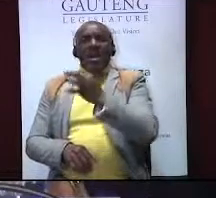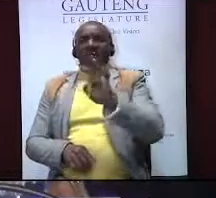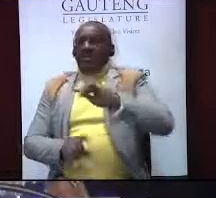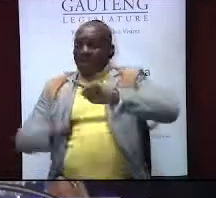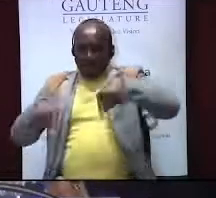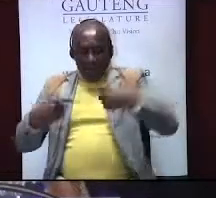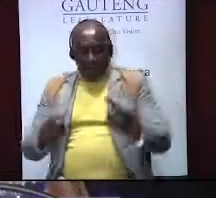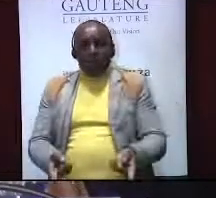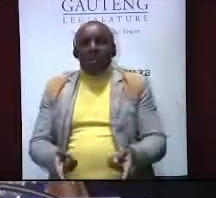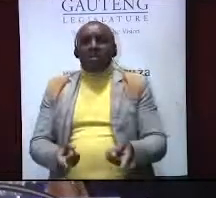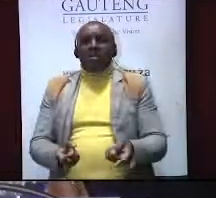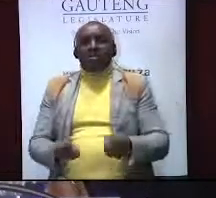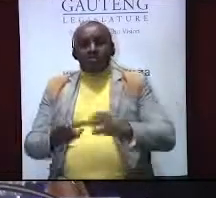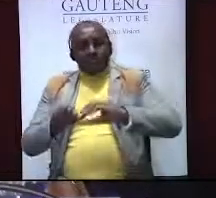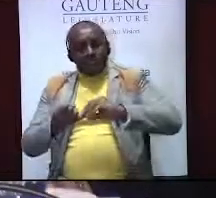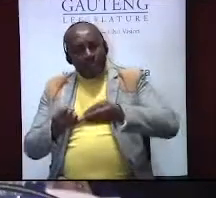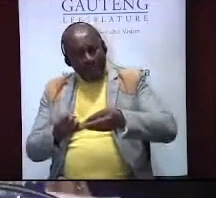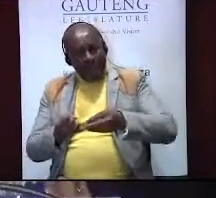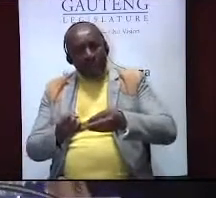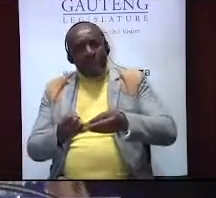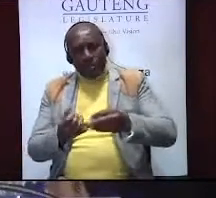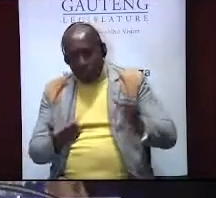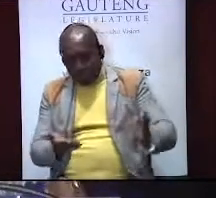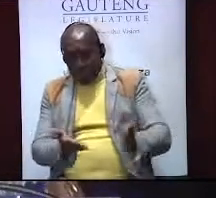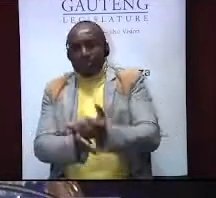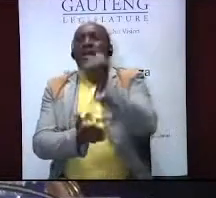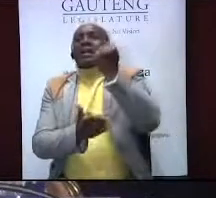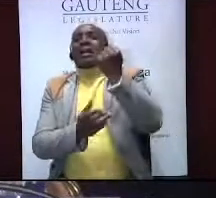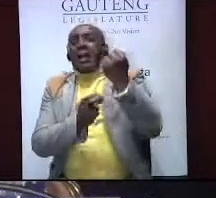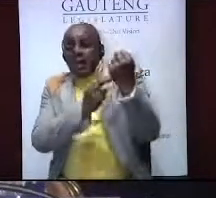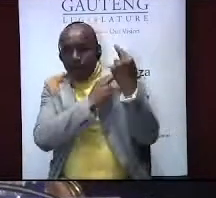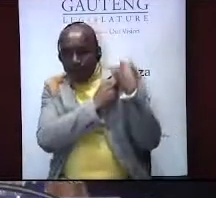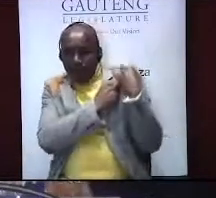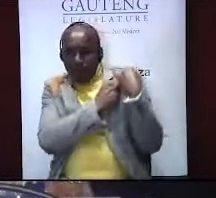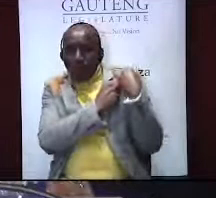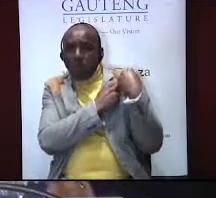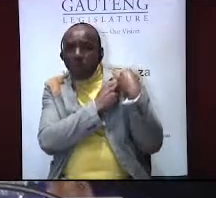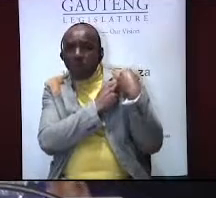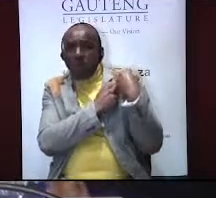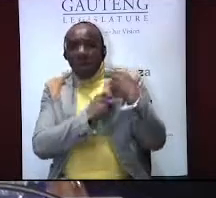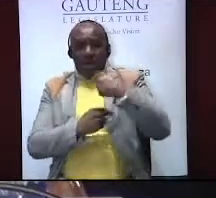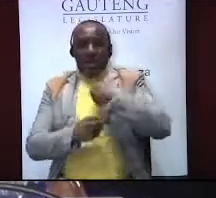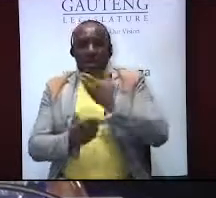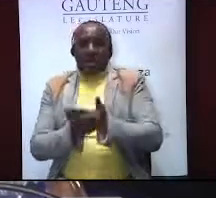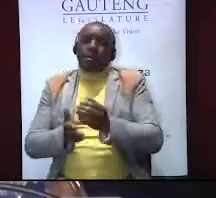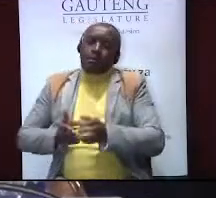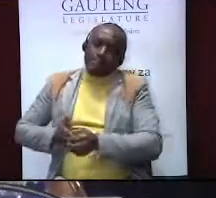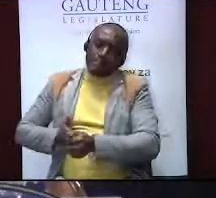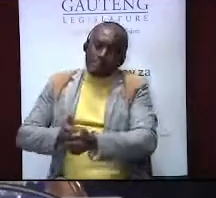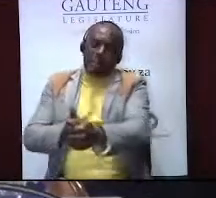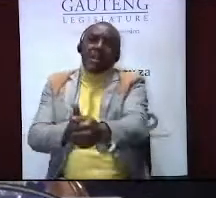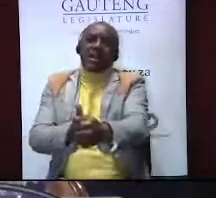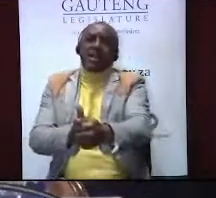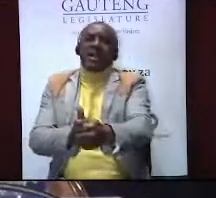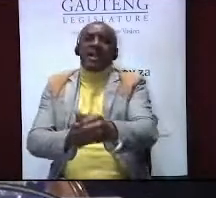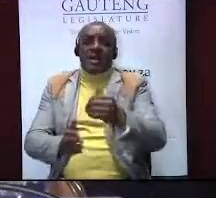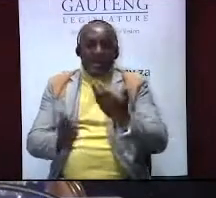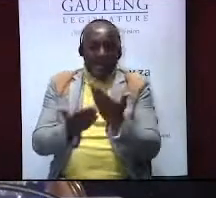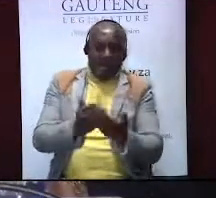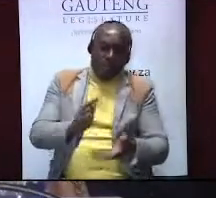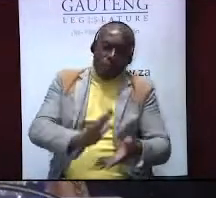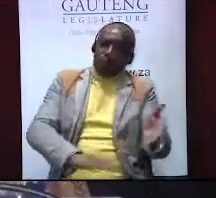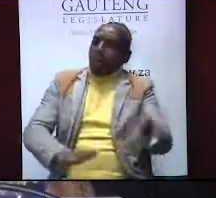on the armor of God and be those soldiers and go out